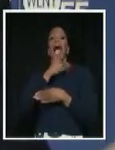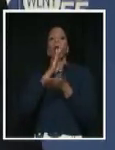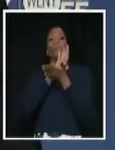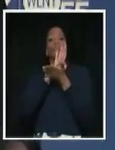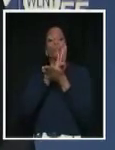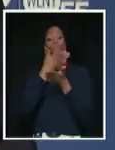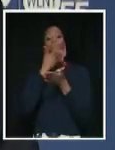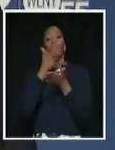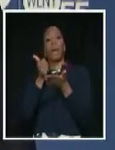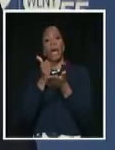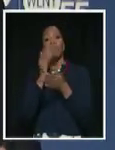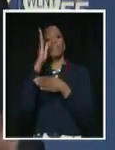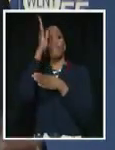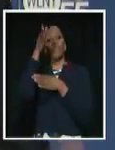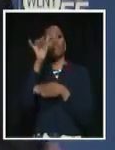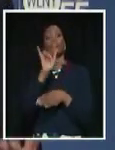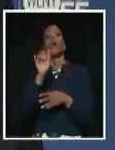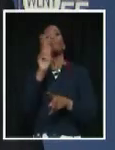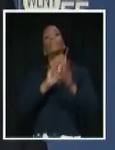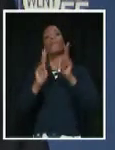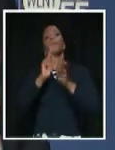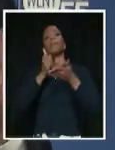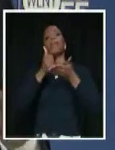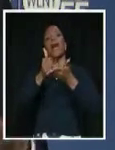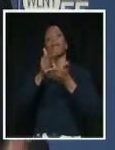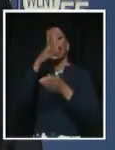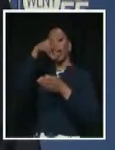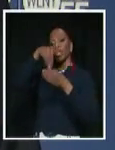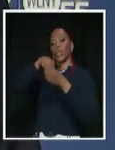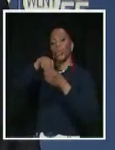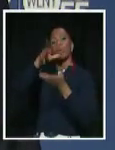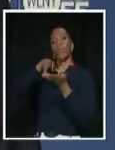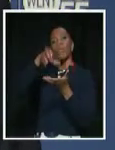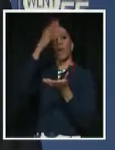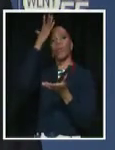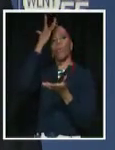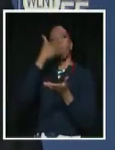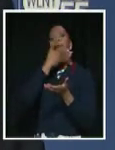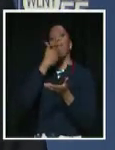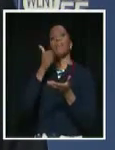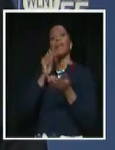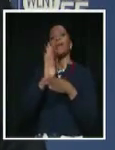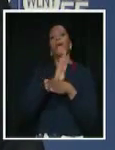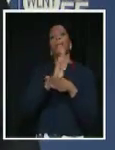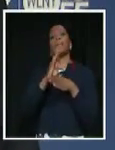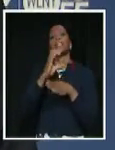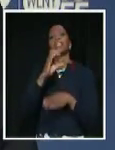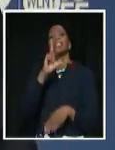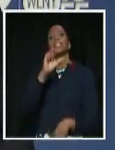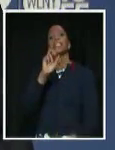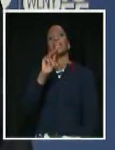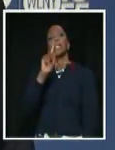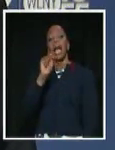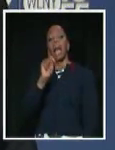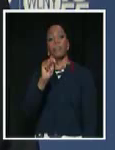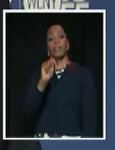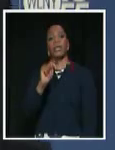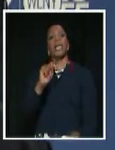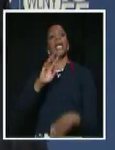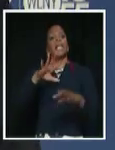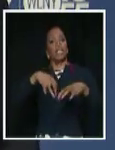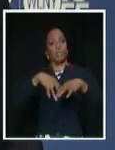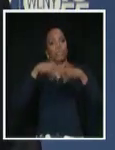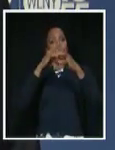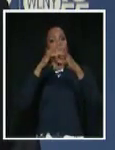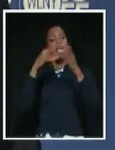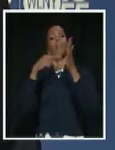future. That's going to help people, including the wealthy, because we'll have a better business climate and a stronger city. Let's create the affordable housing we need so